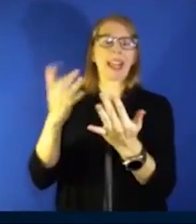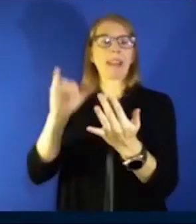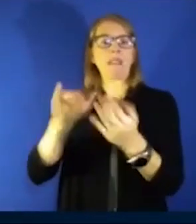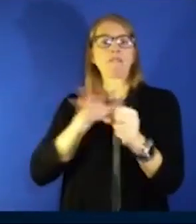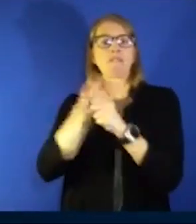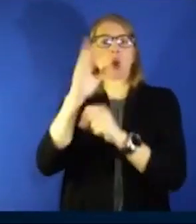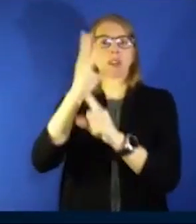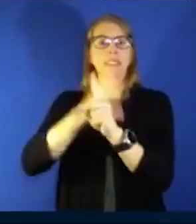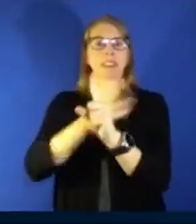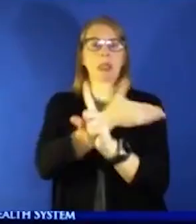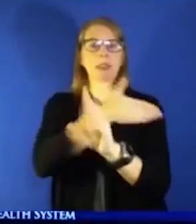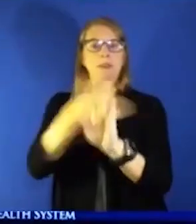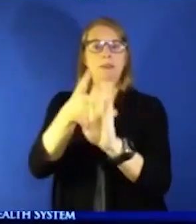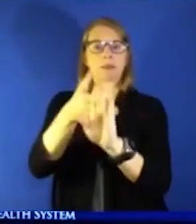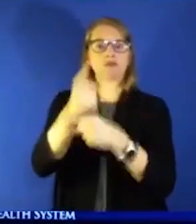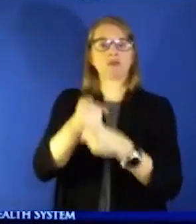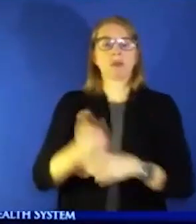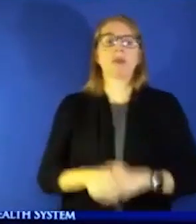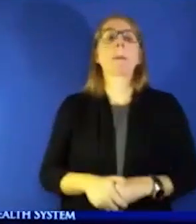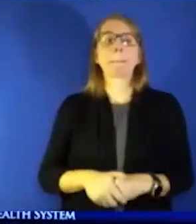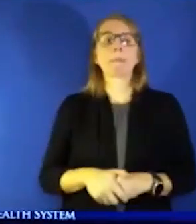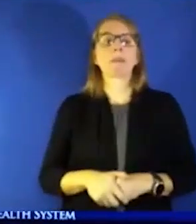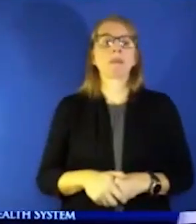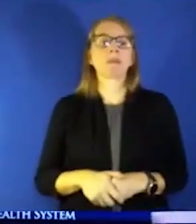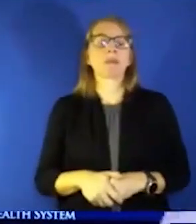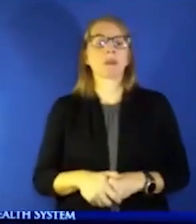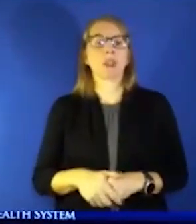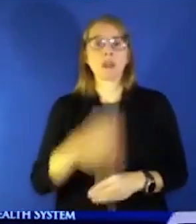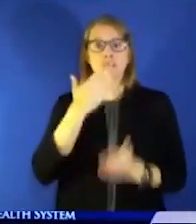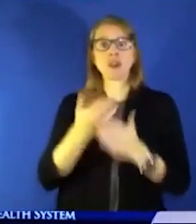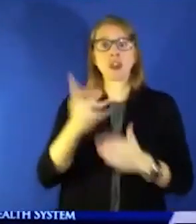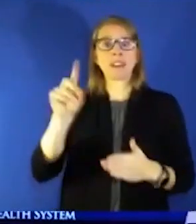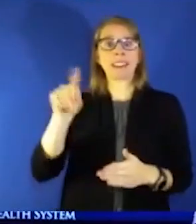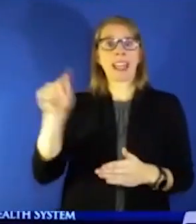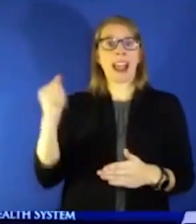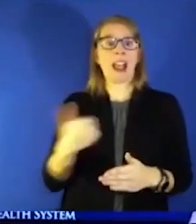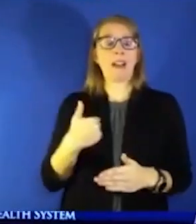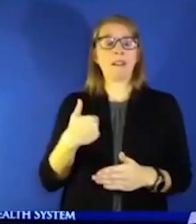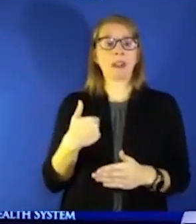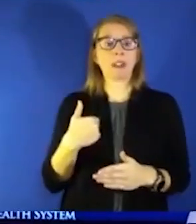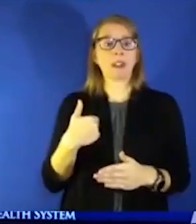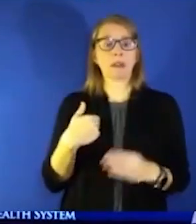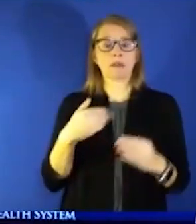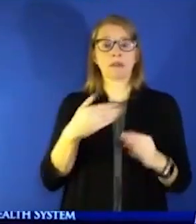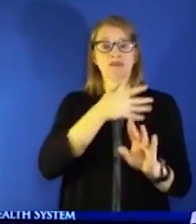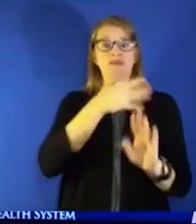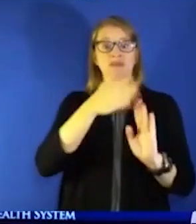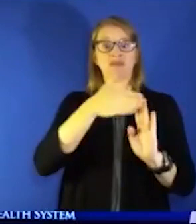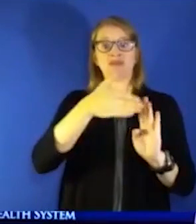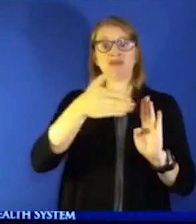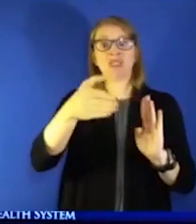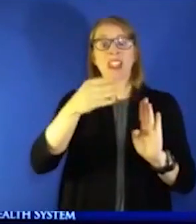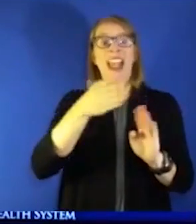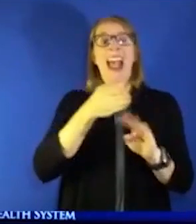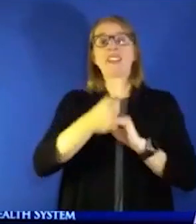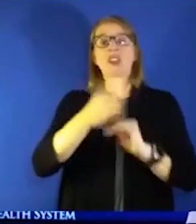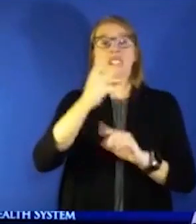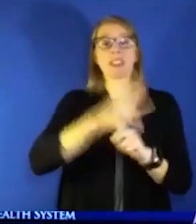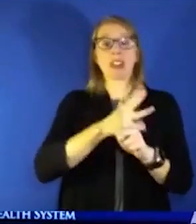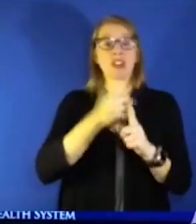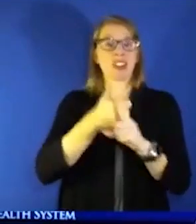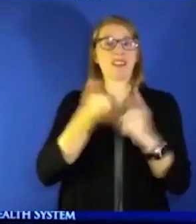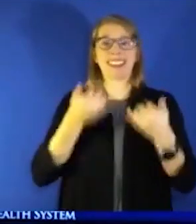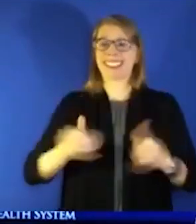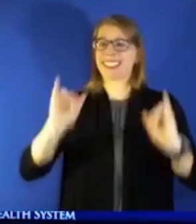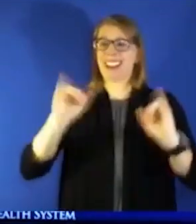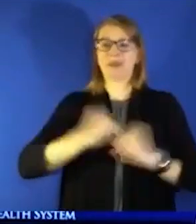that correct? Yeah. I mean, I would say so. And we have good data that even further than 6 months, you are still very well protected. Again, being an